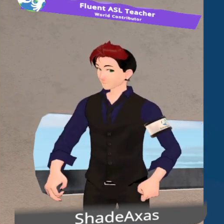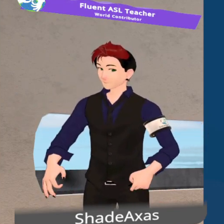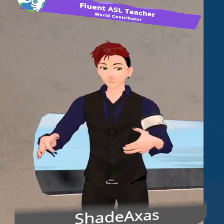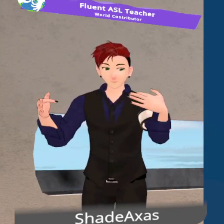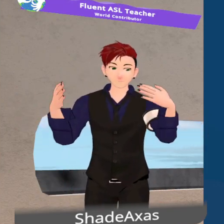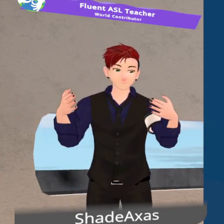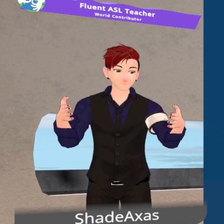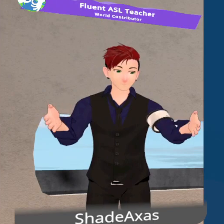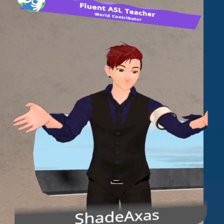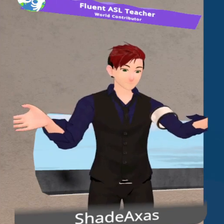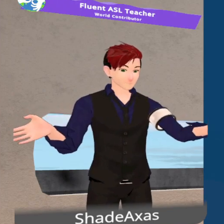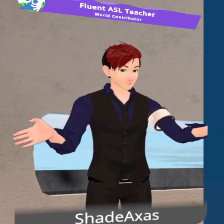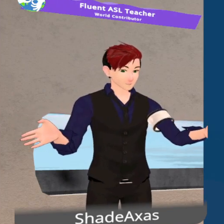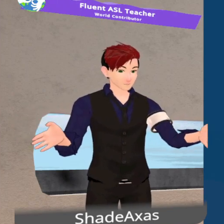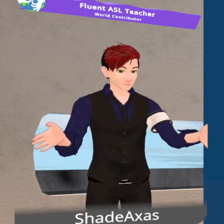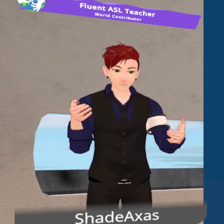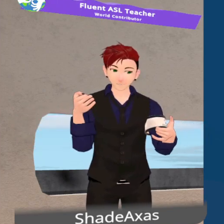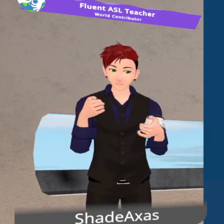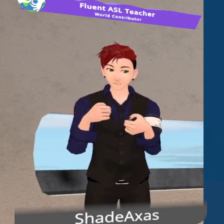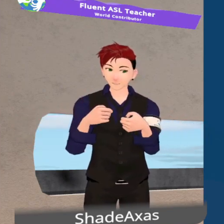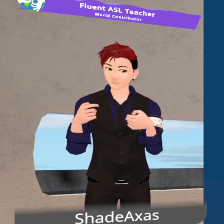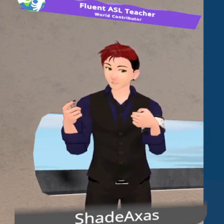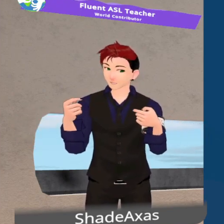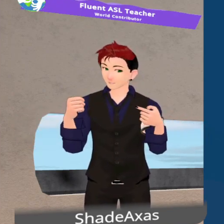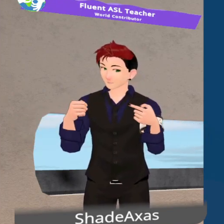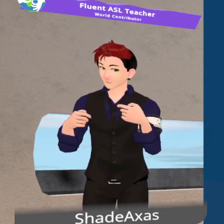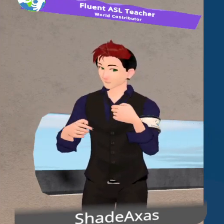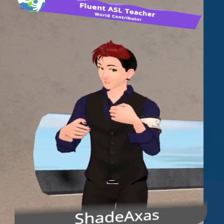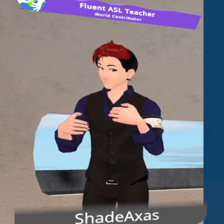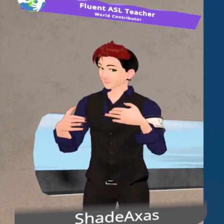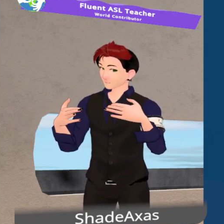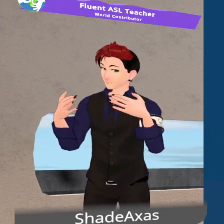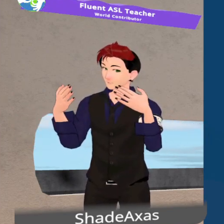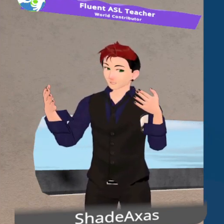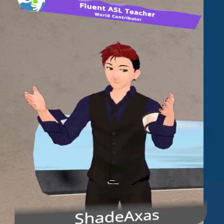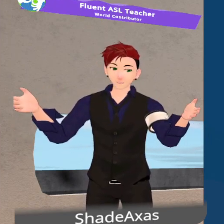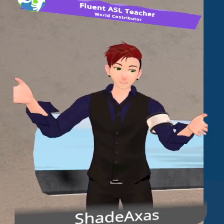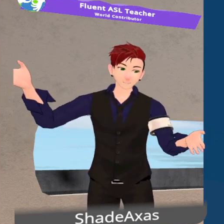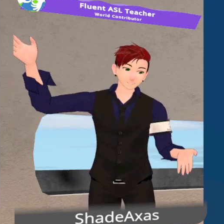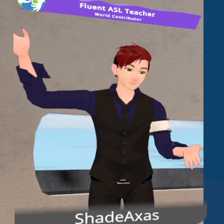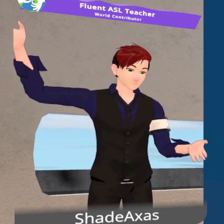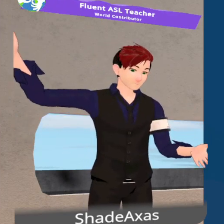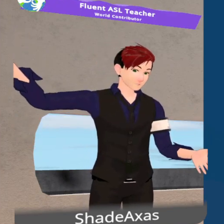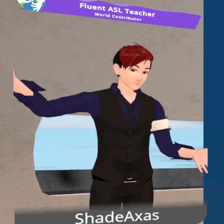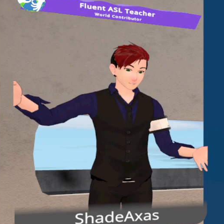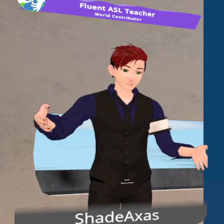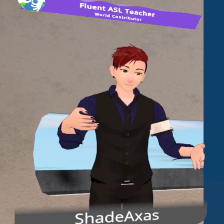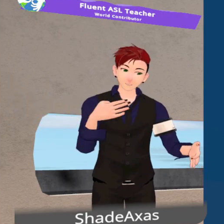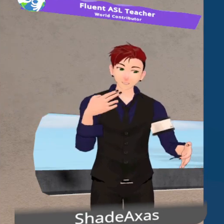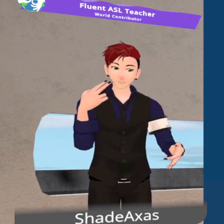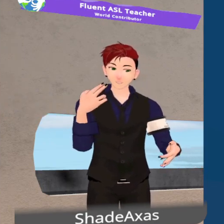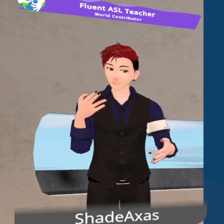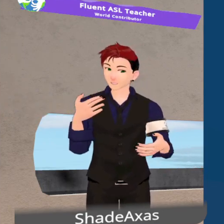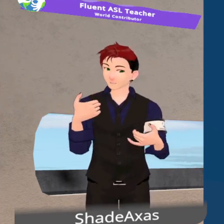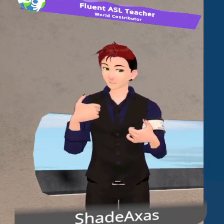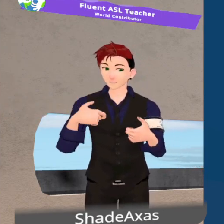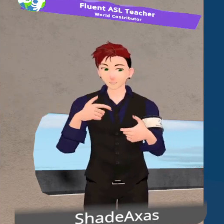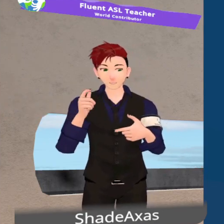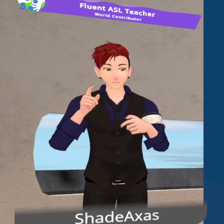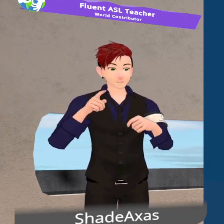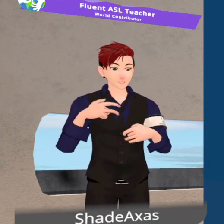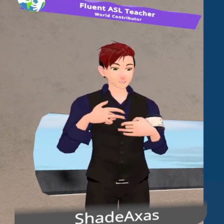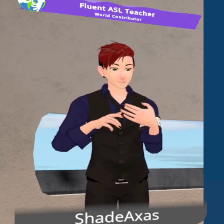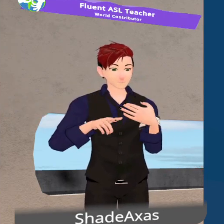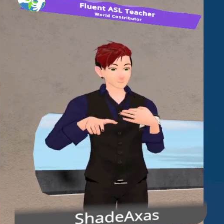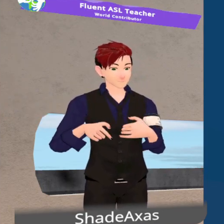Q&A. So, open it up for questions. If anybody has any specific questions, by all means, let's see how well I can pretend